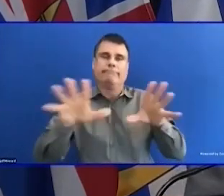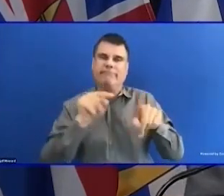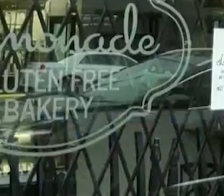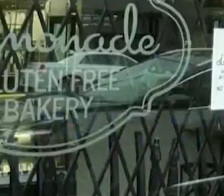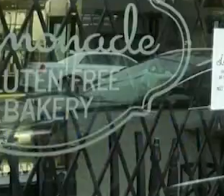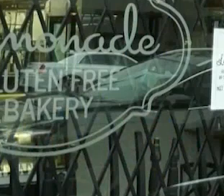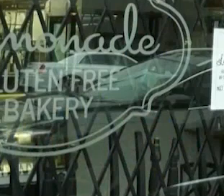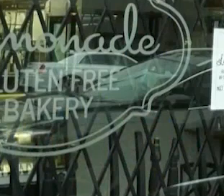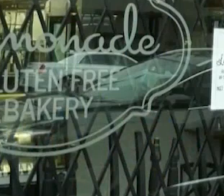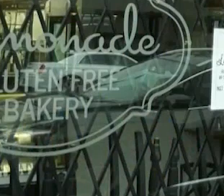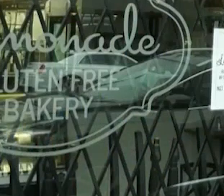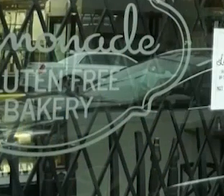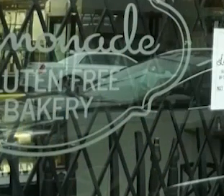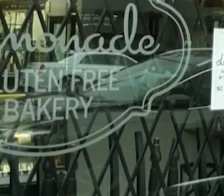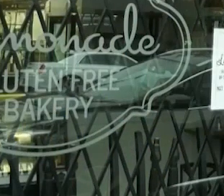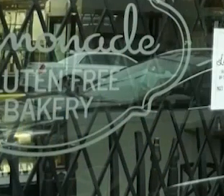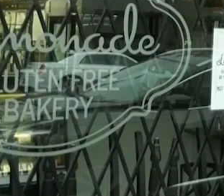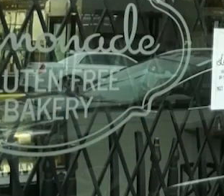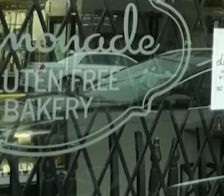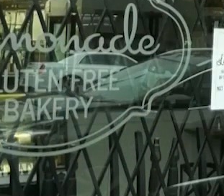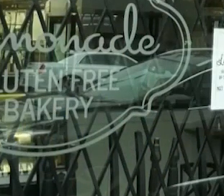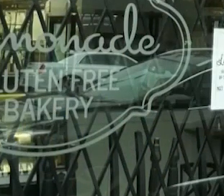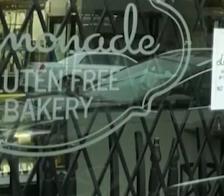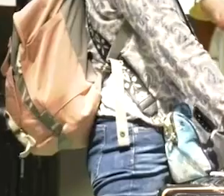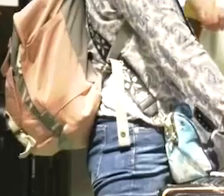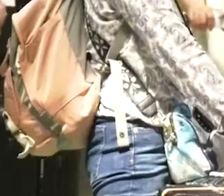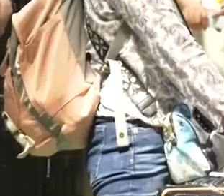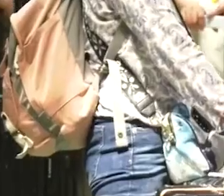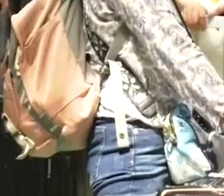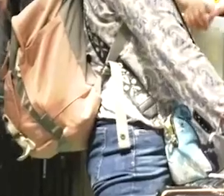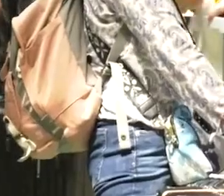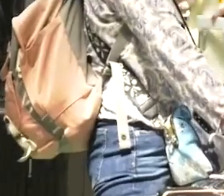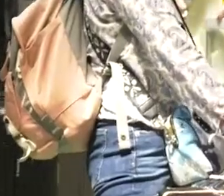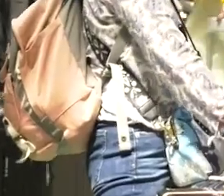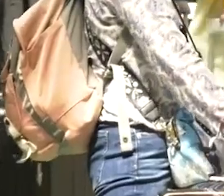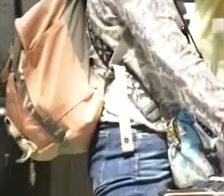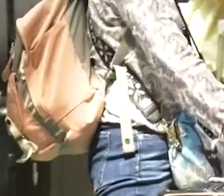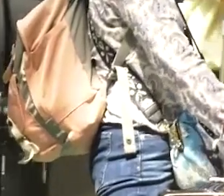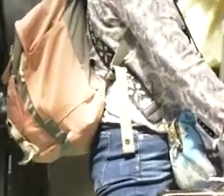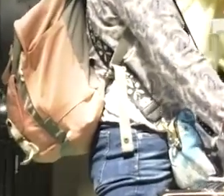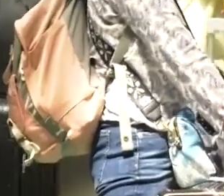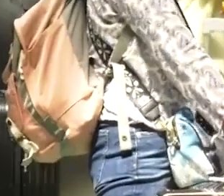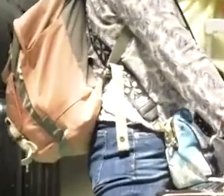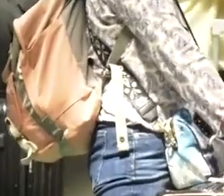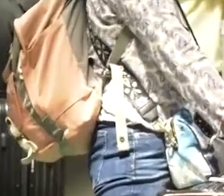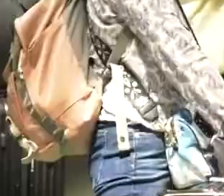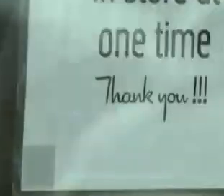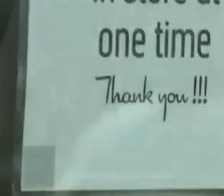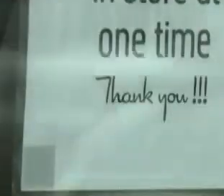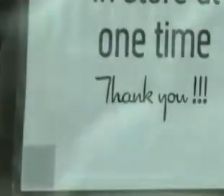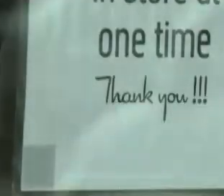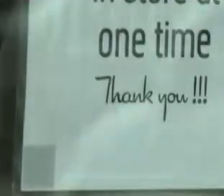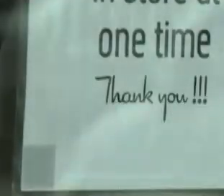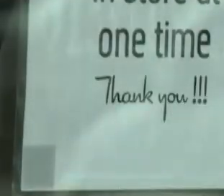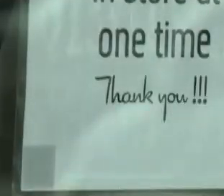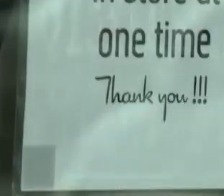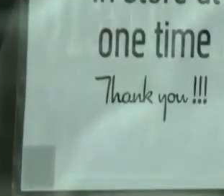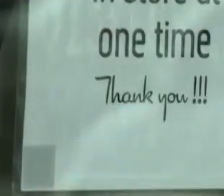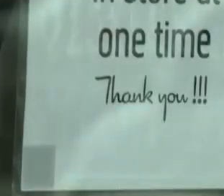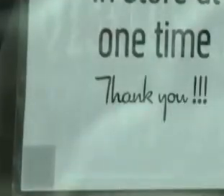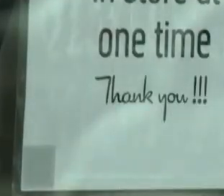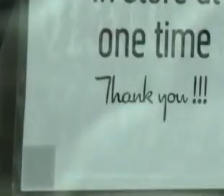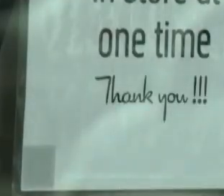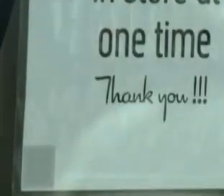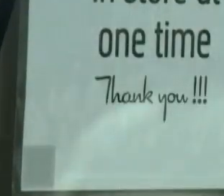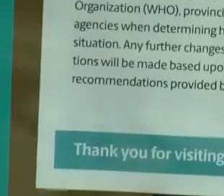that I do not know. Officially, masks are now recommended in indoor public spaces until 2 weeks after your first shot. Businesses can